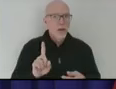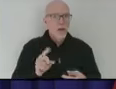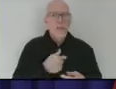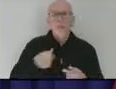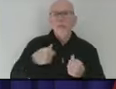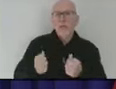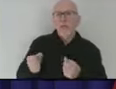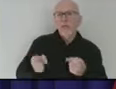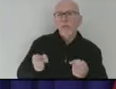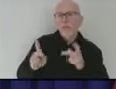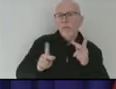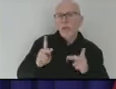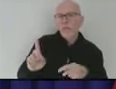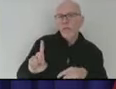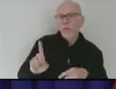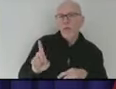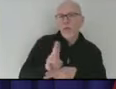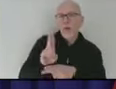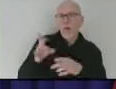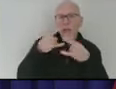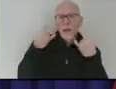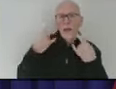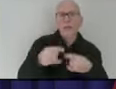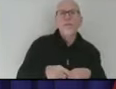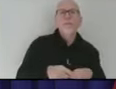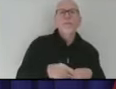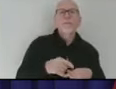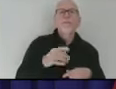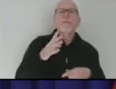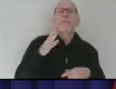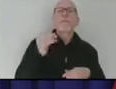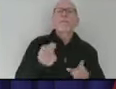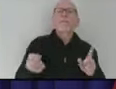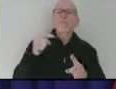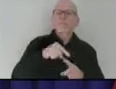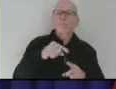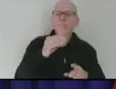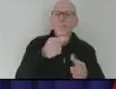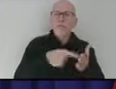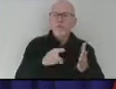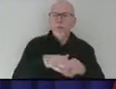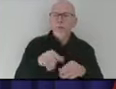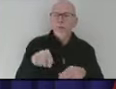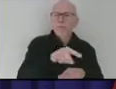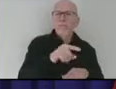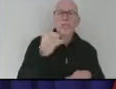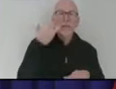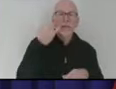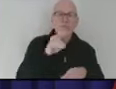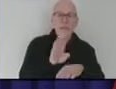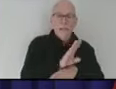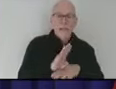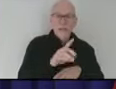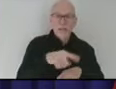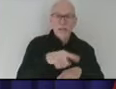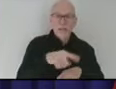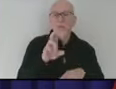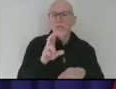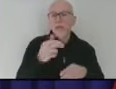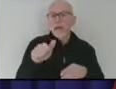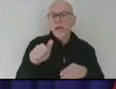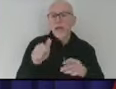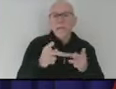control people wearing their masks, and then to go back and to spot check those. And if businesses or venues are